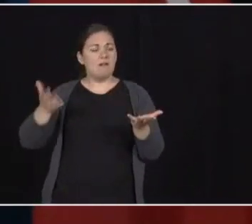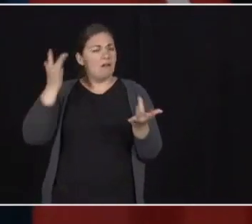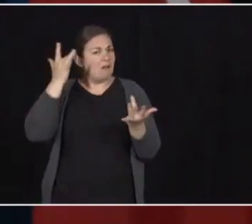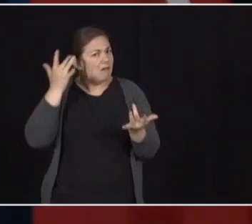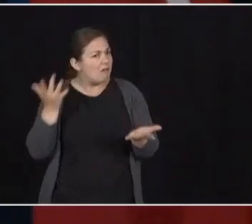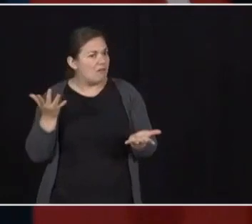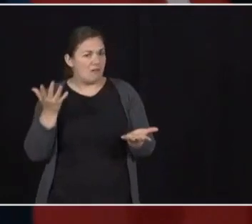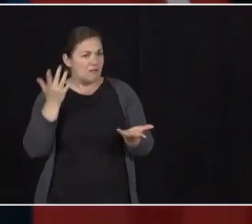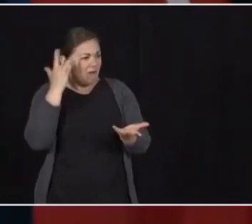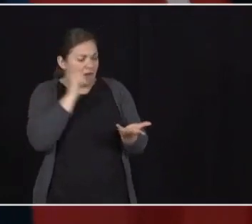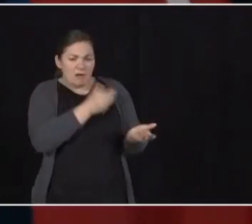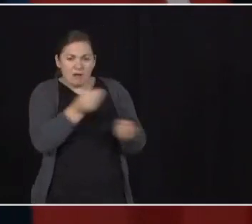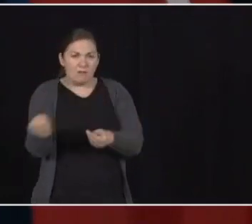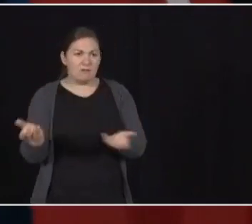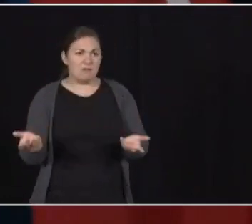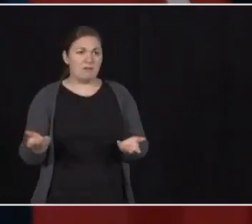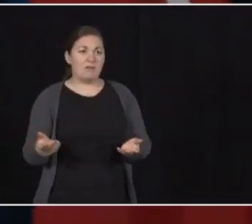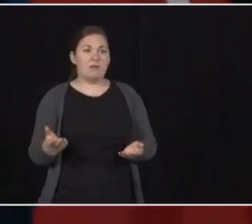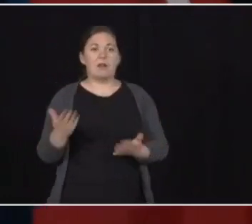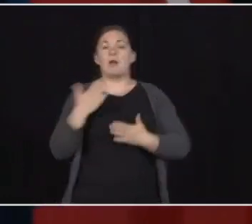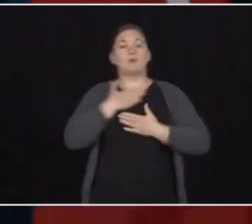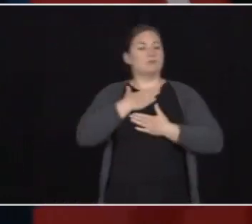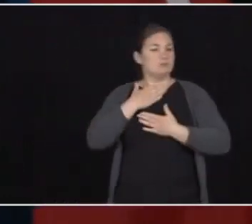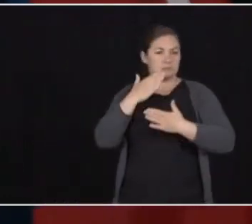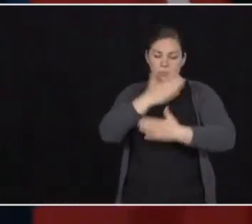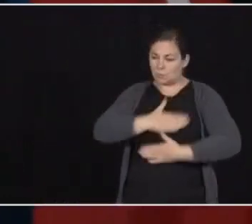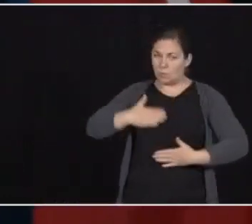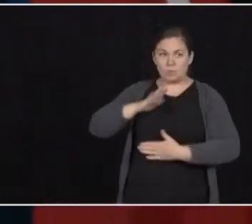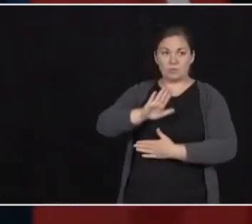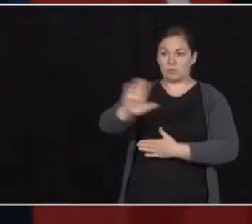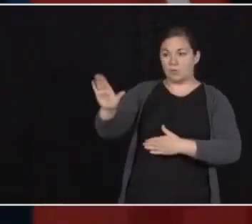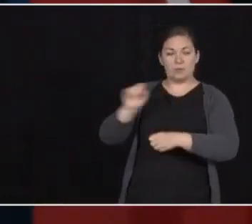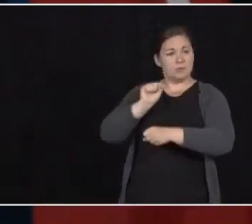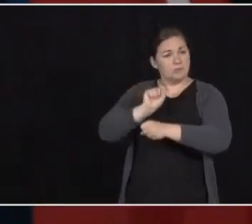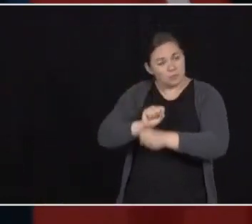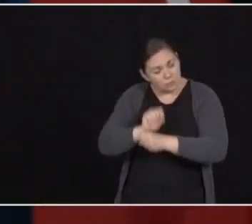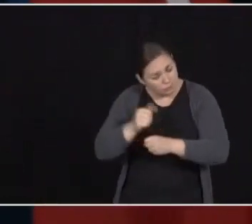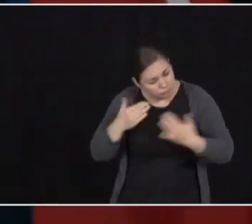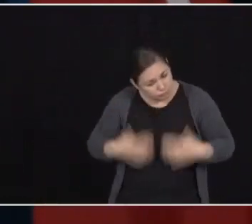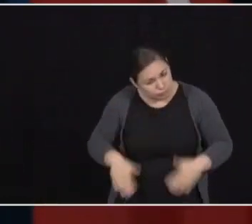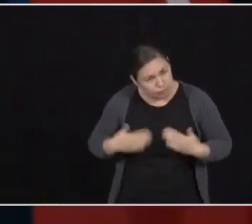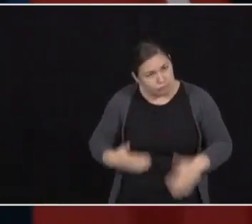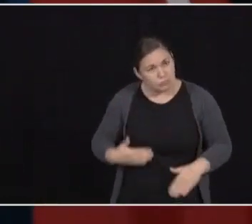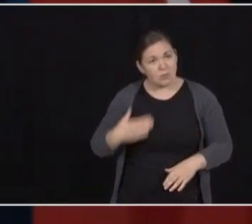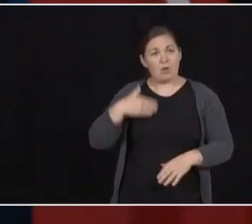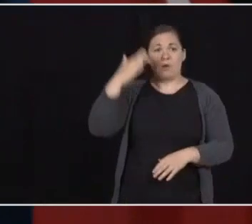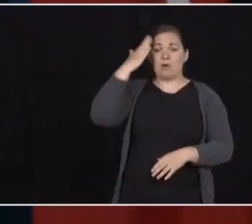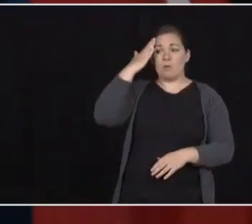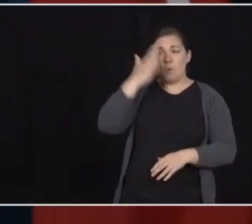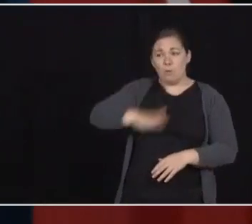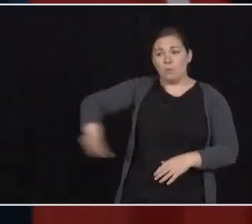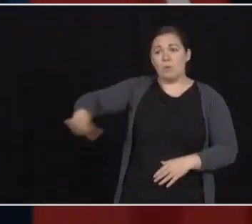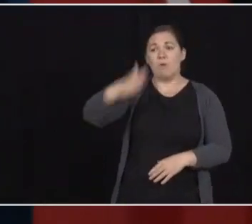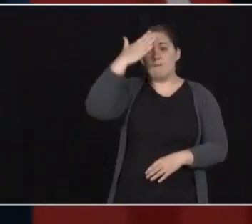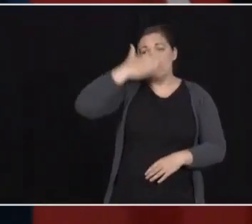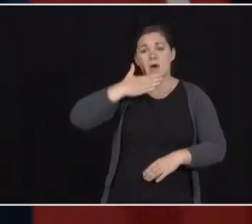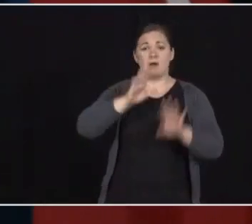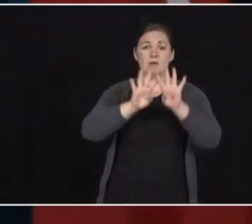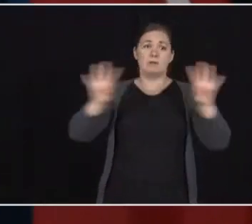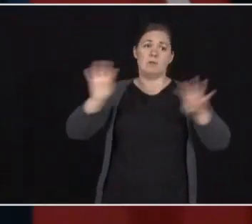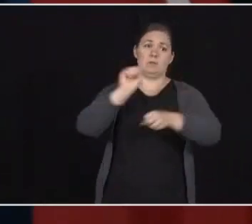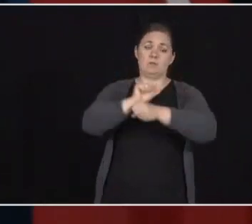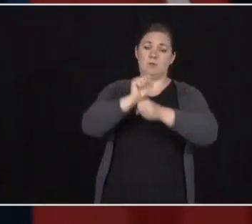Well, first of all, I appreciate all the work that they're doing. They're on the front lines, and I appreciate it. I have to tell